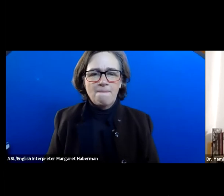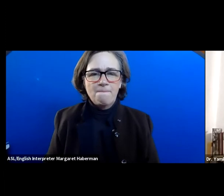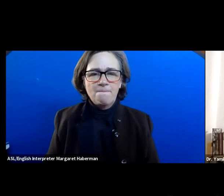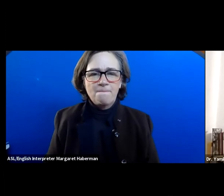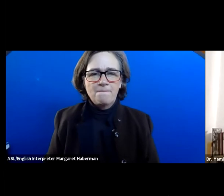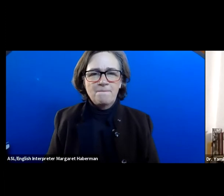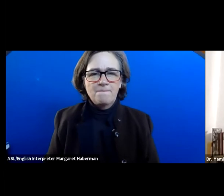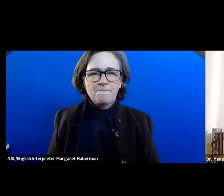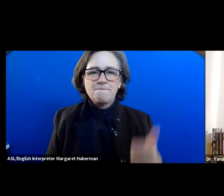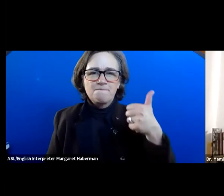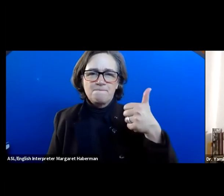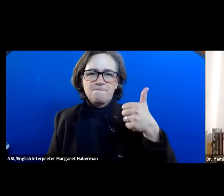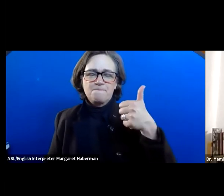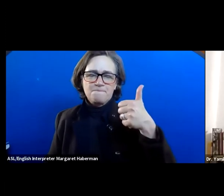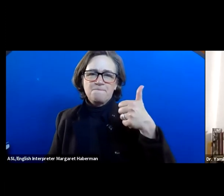Rose, you're good.